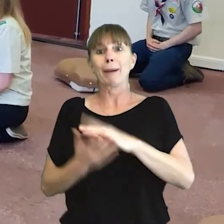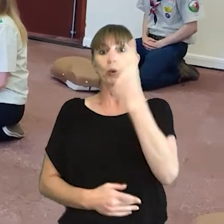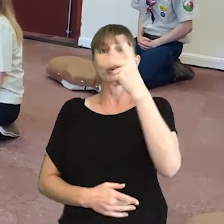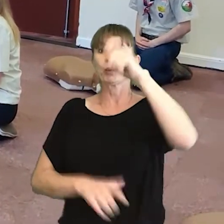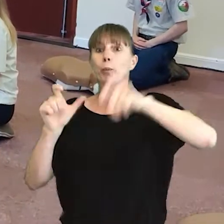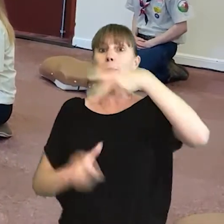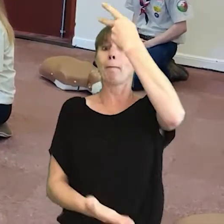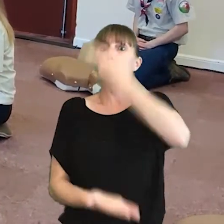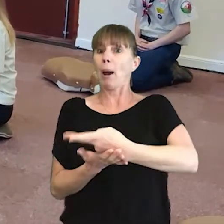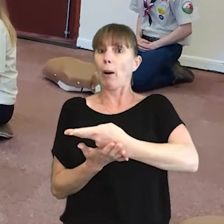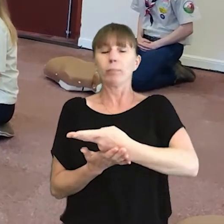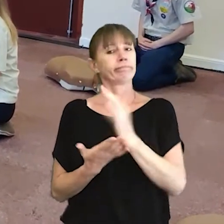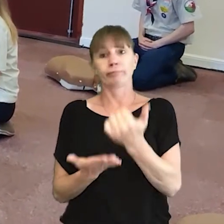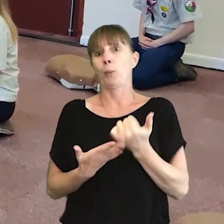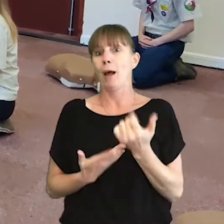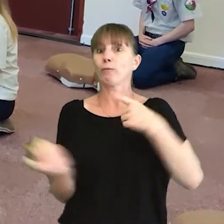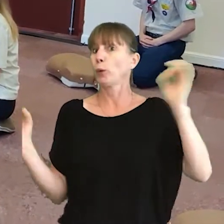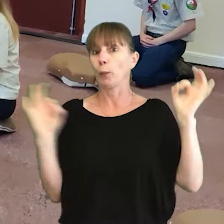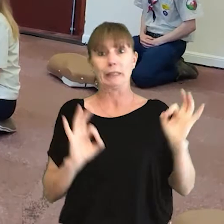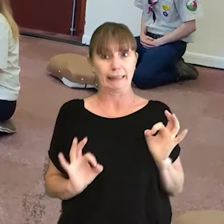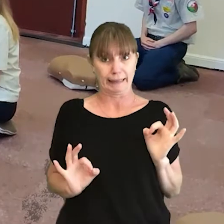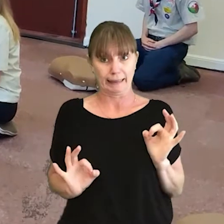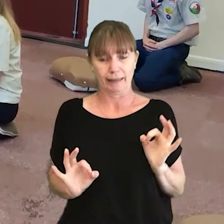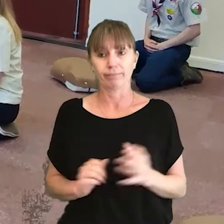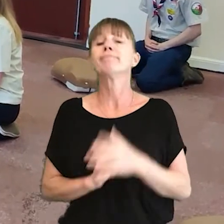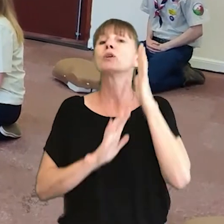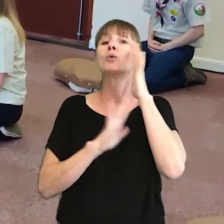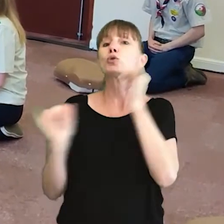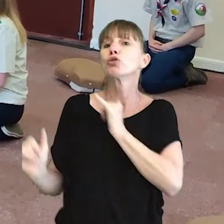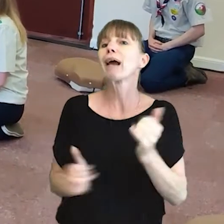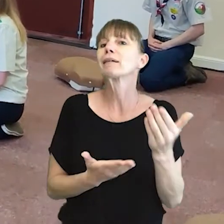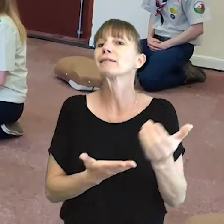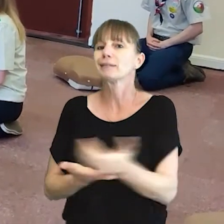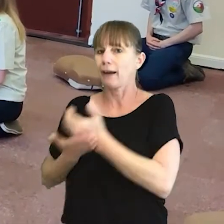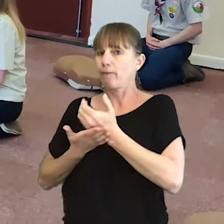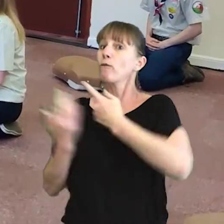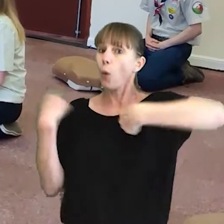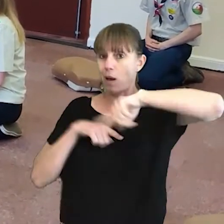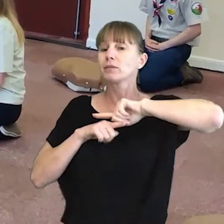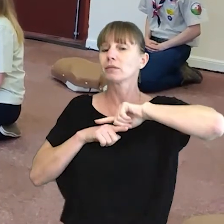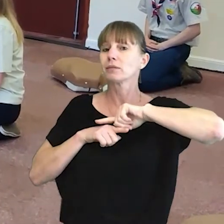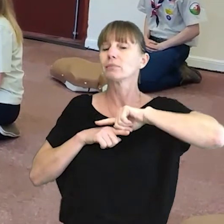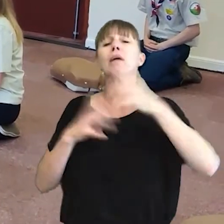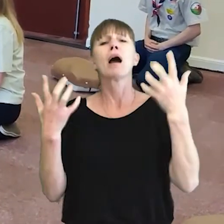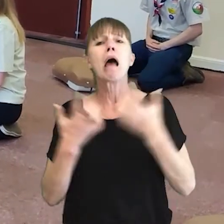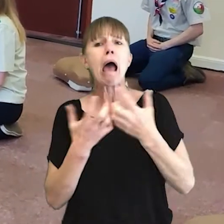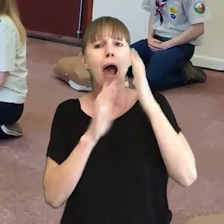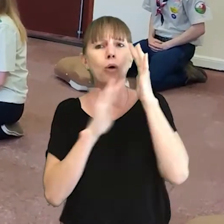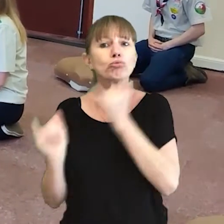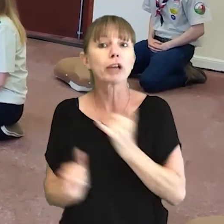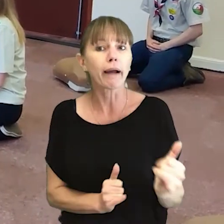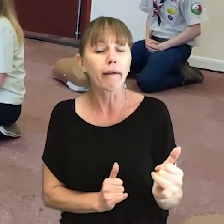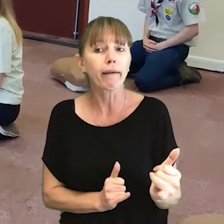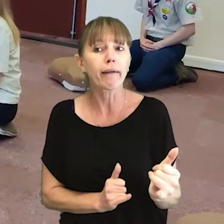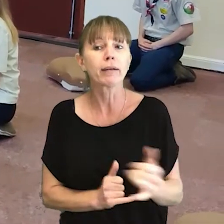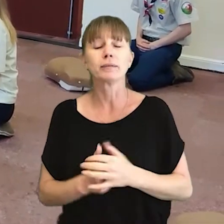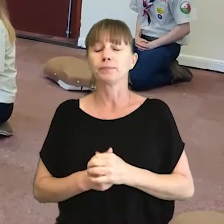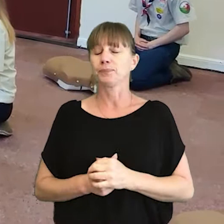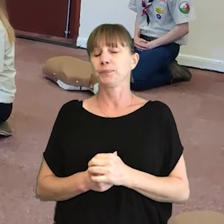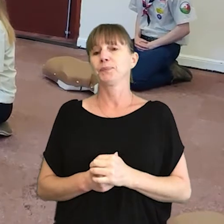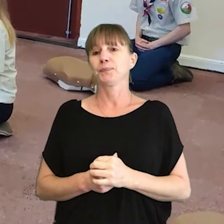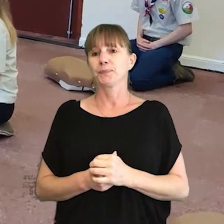on the floor, which is not going to be helpful for anybody. Okay, so we need to check that it's safe for us first. How would we check it was safe for us first?